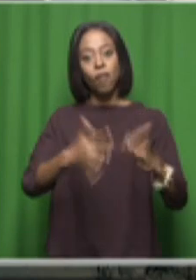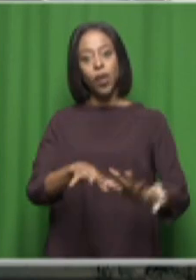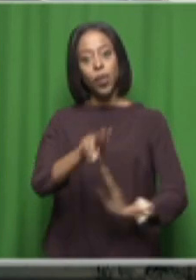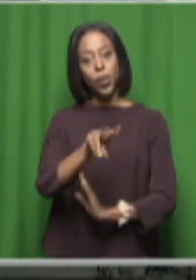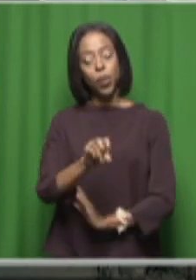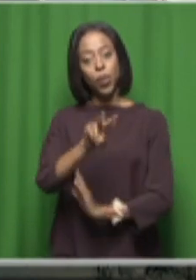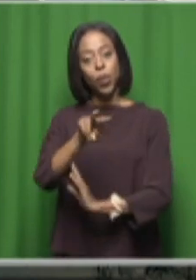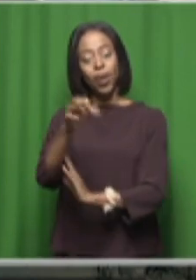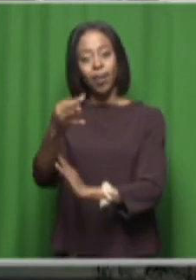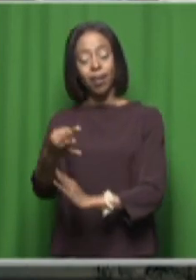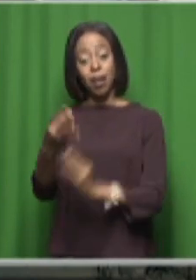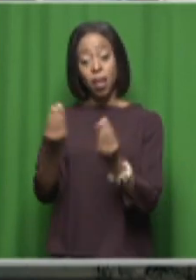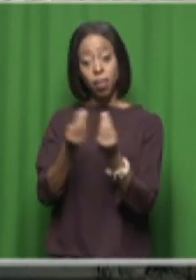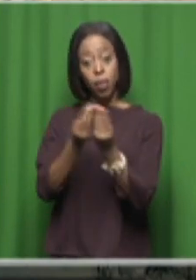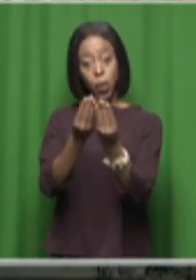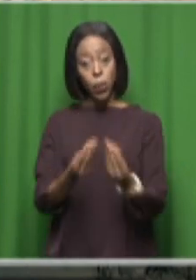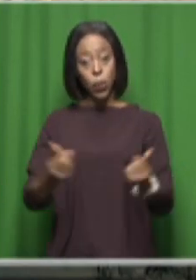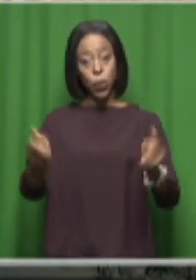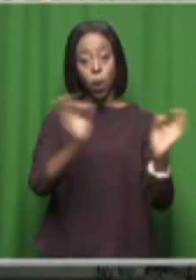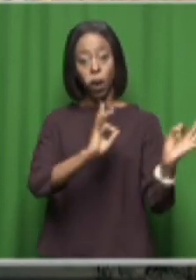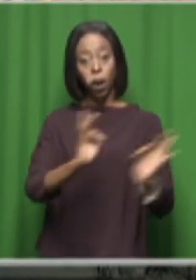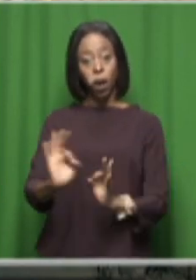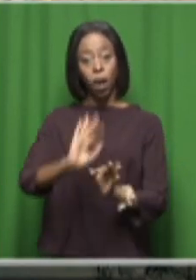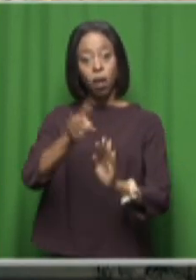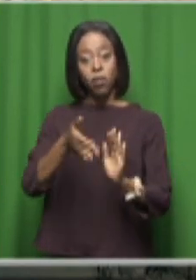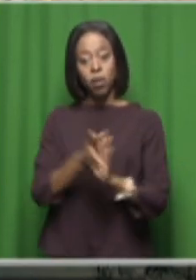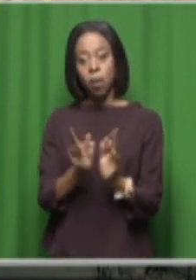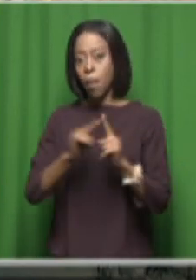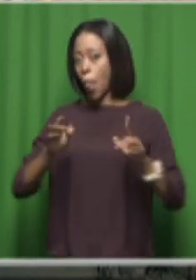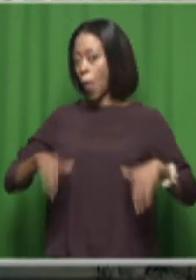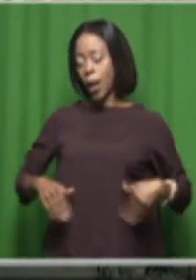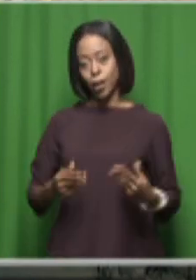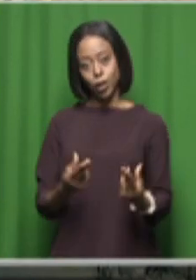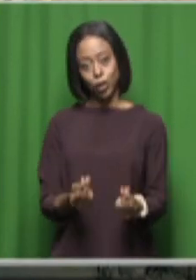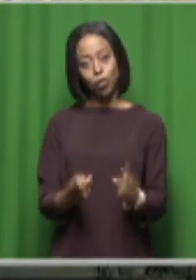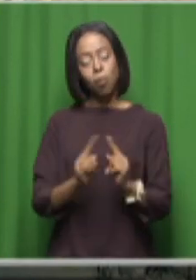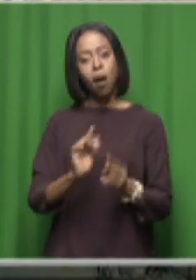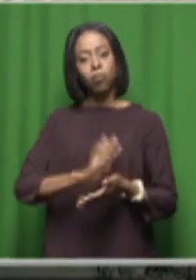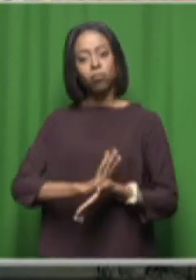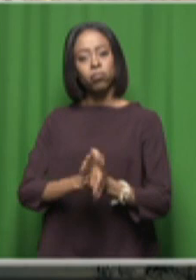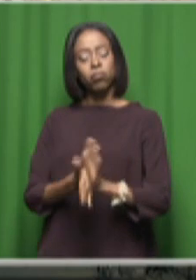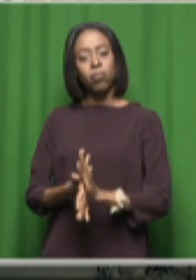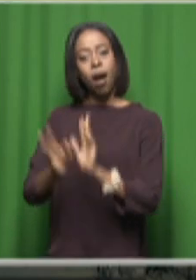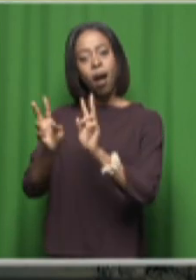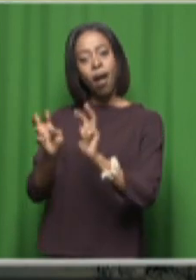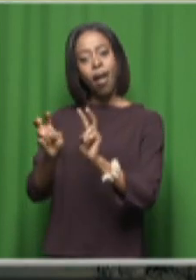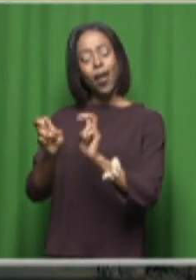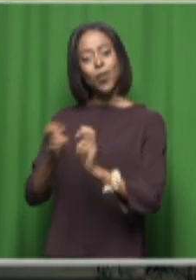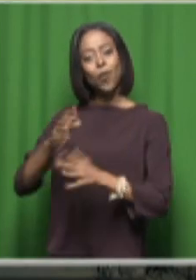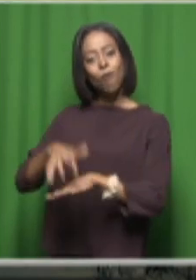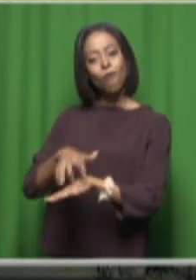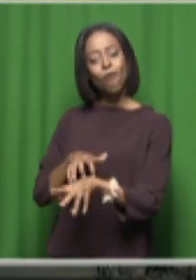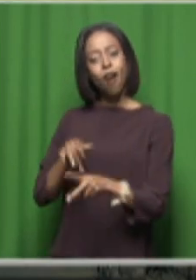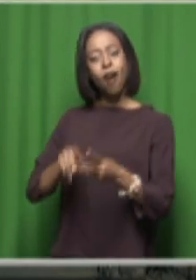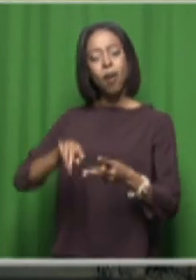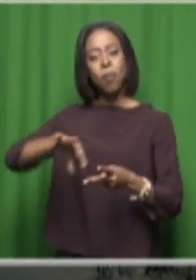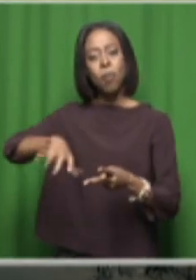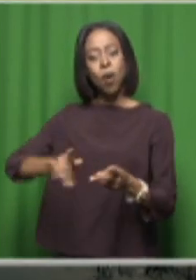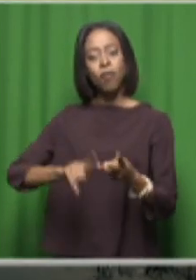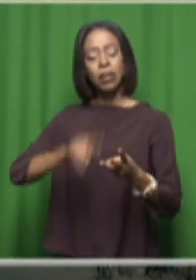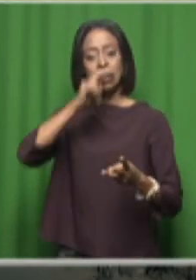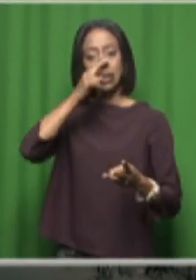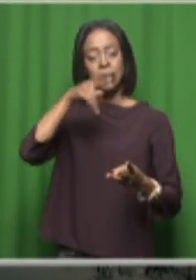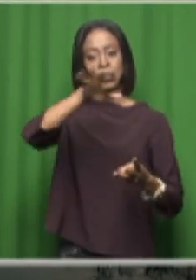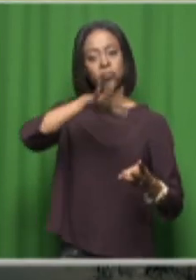2023 for those things to be allocated to schools. So the infrastructure issue in schools, both rural and province and urban, is